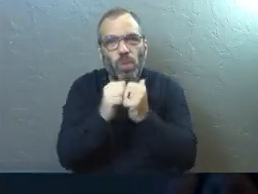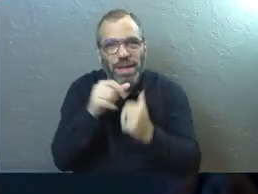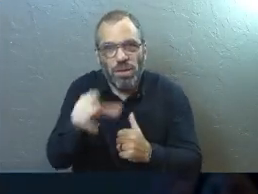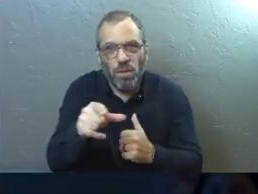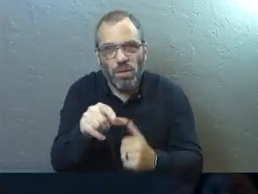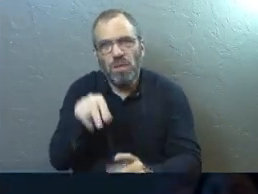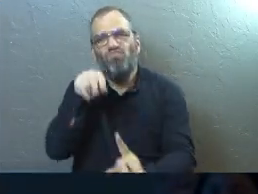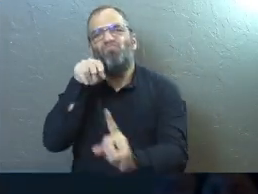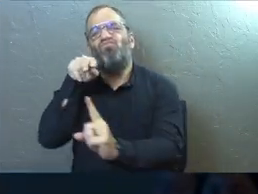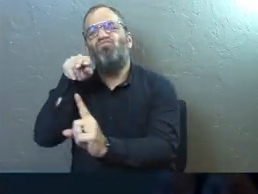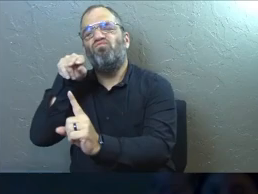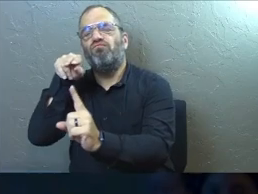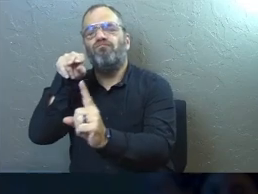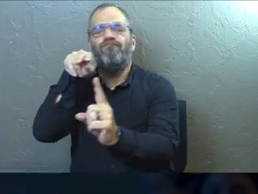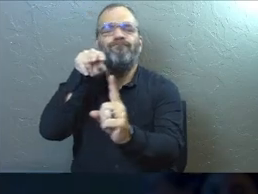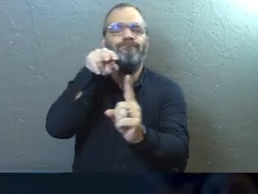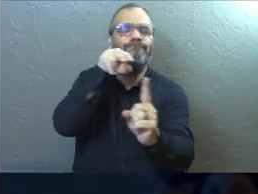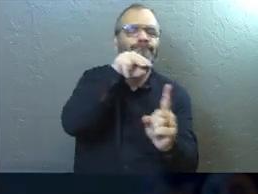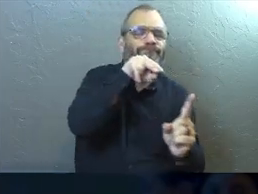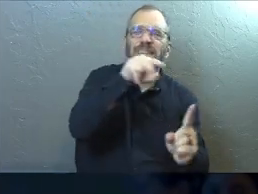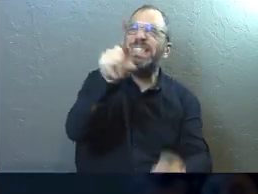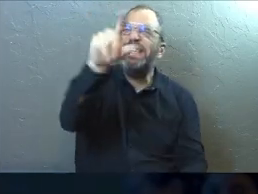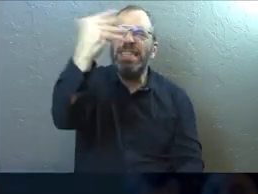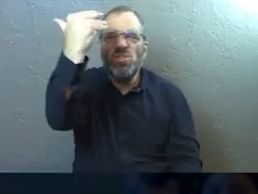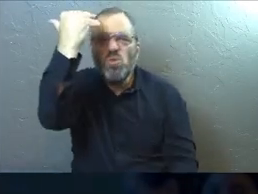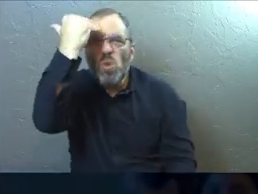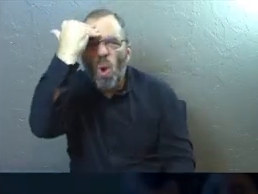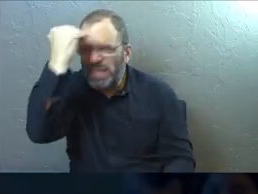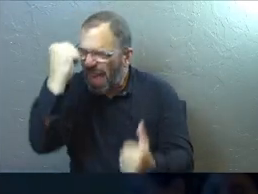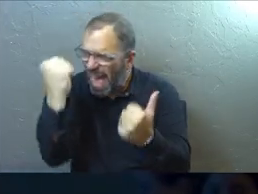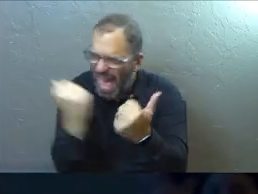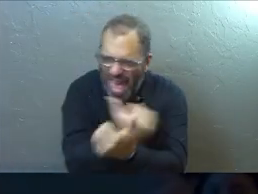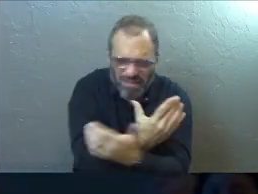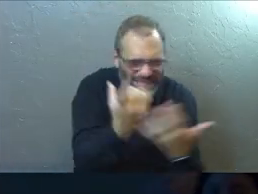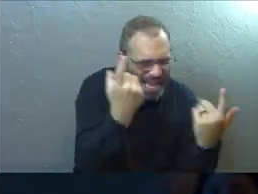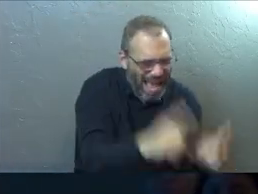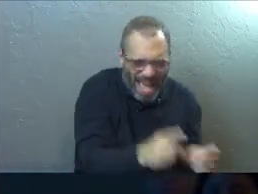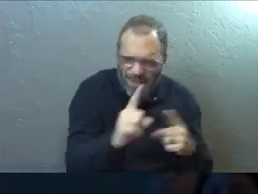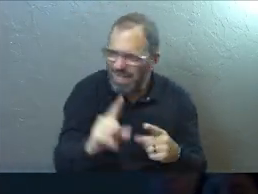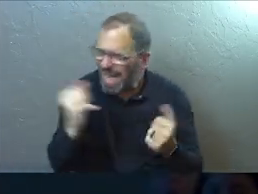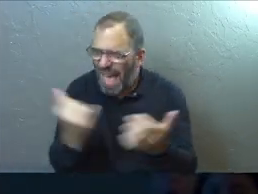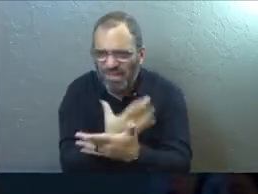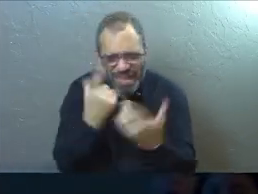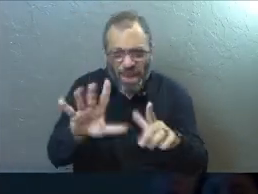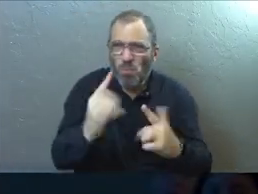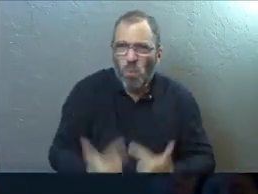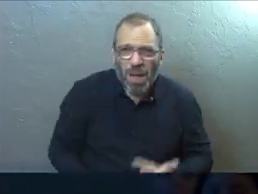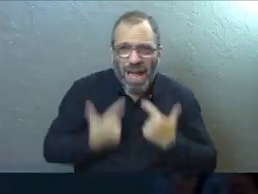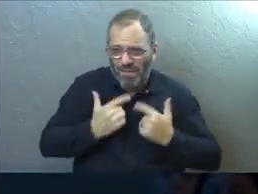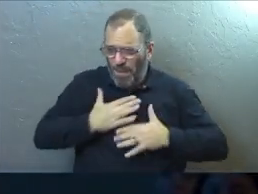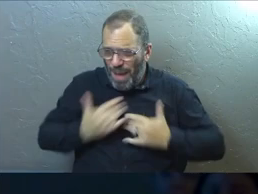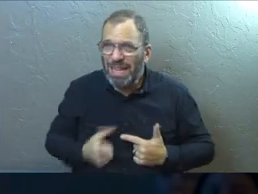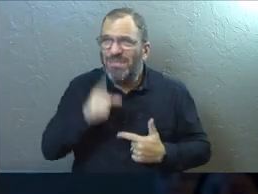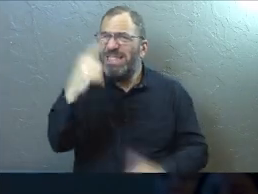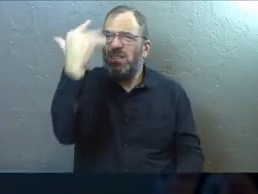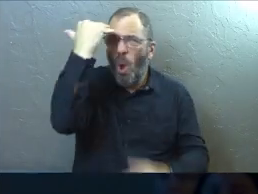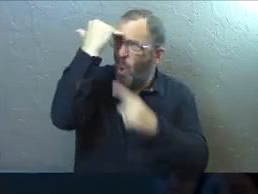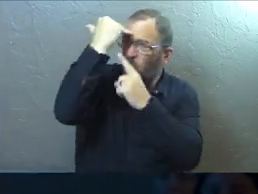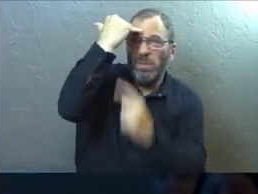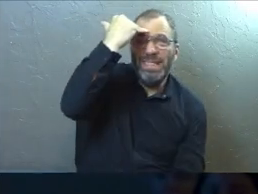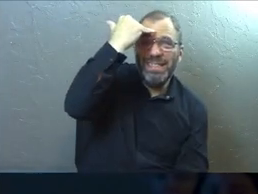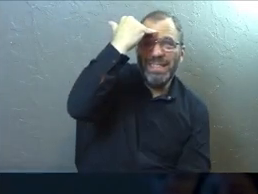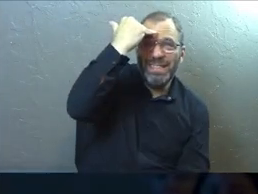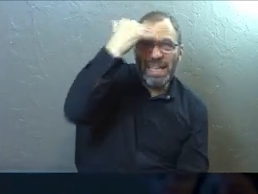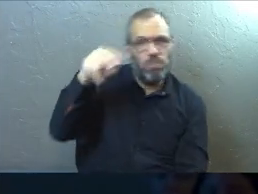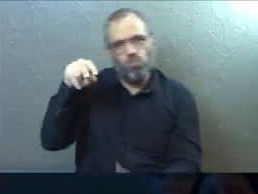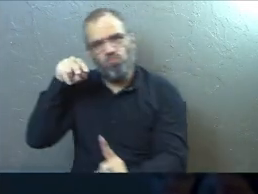He's watching over. He's aware. He knows. Every single situation, everything going on in your life, God knows.